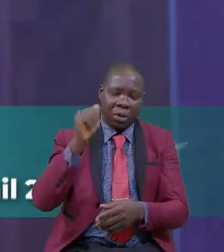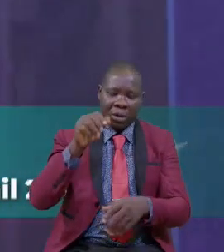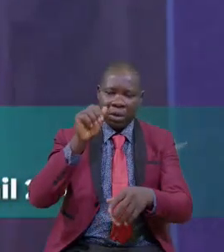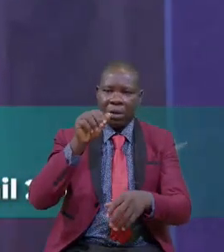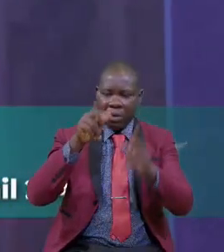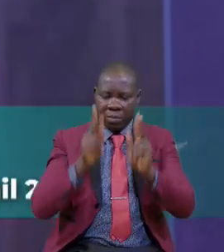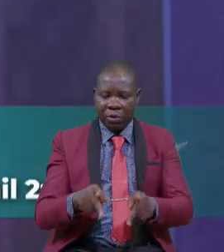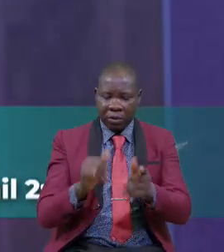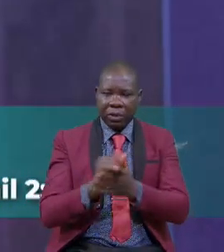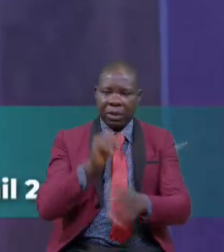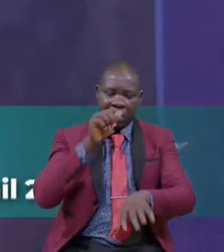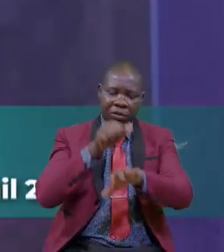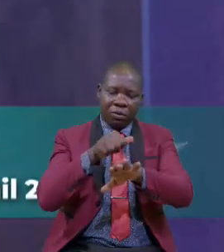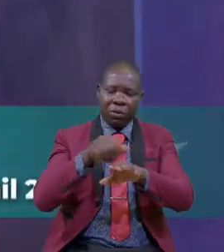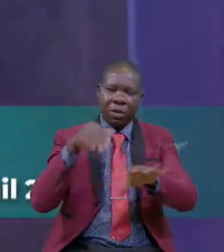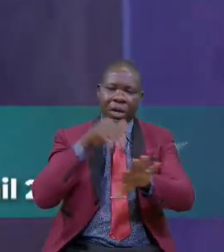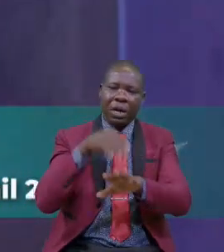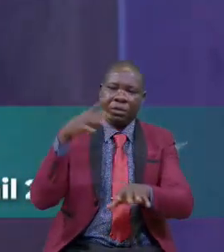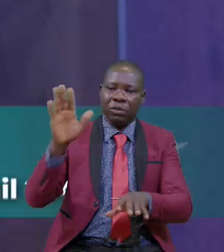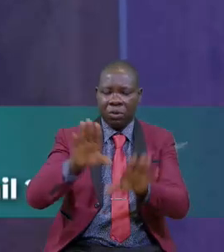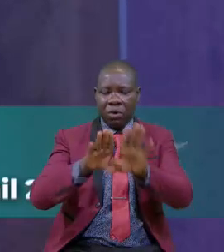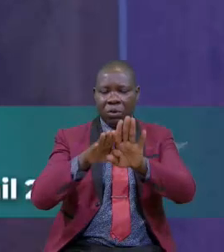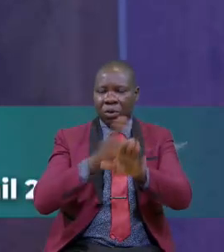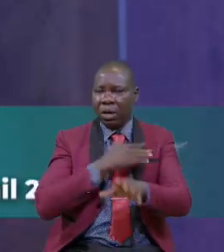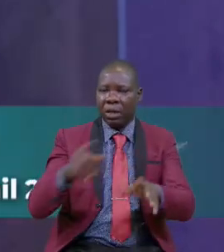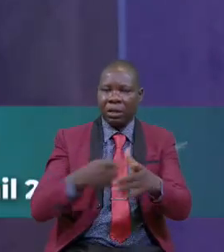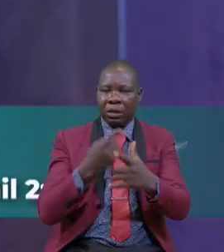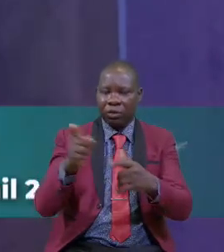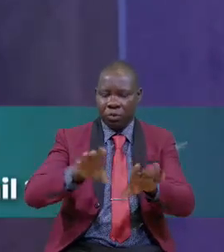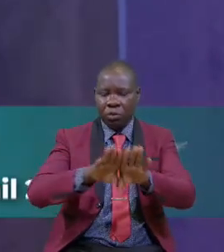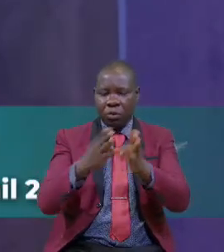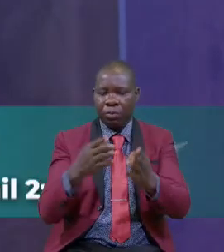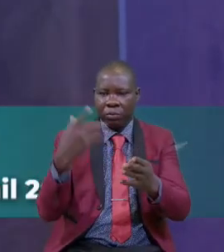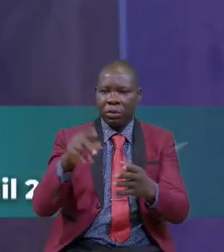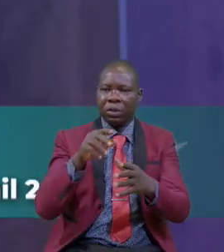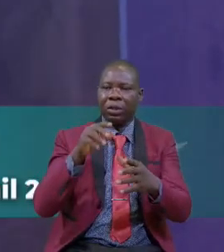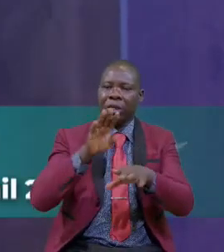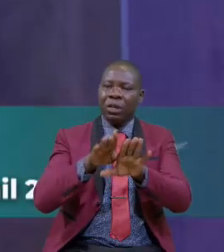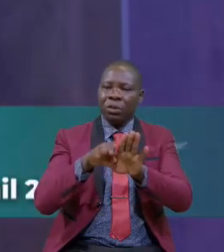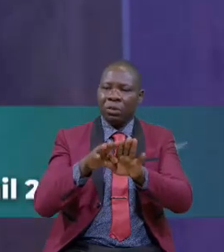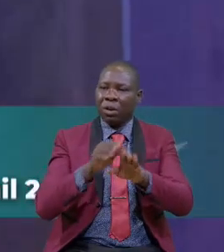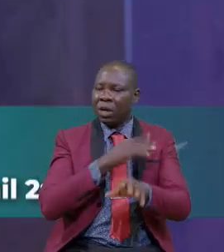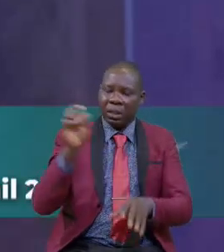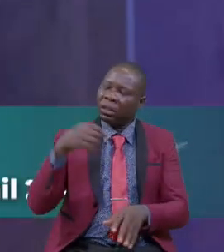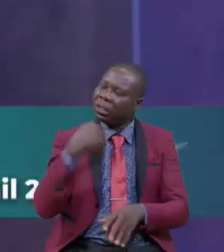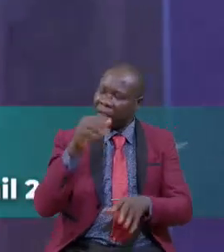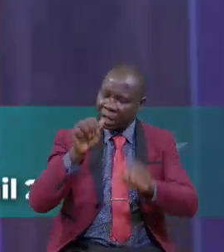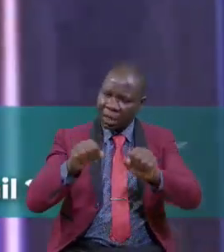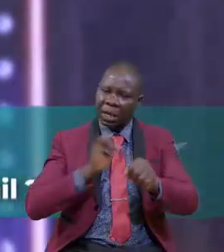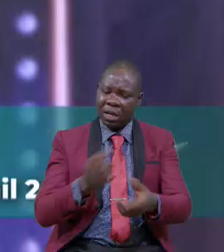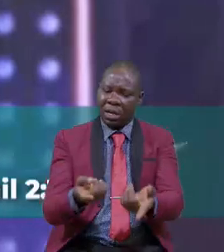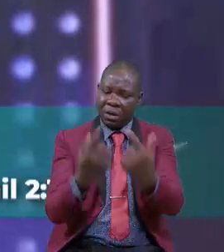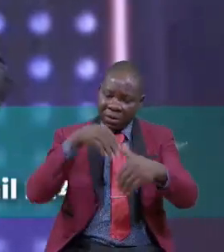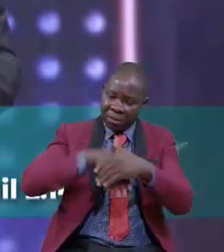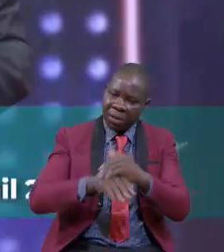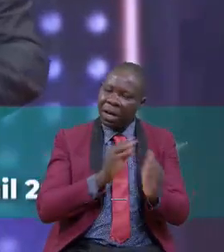and then you open the door and he says, can I come in? You say, by all means, you can come in. And then he